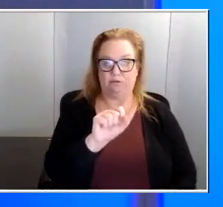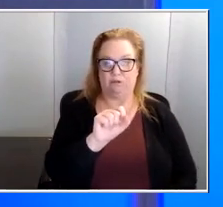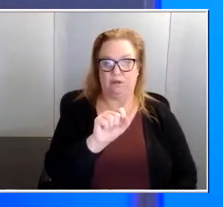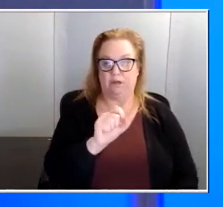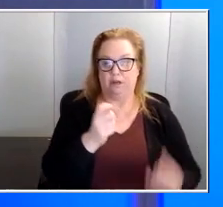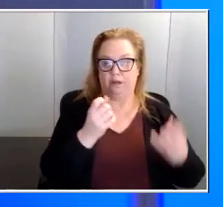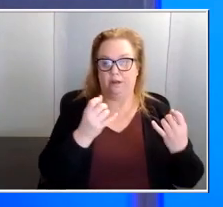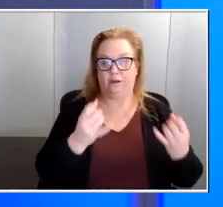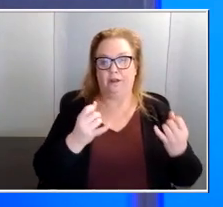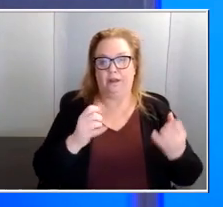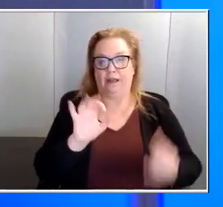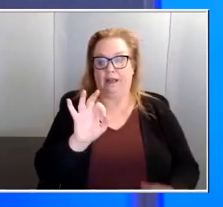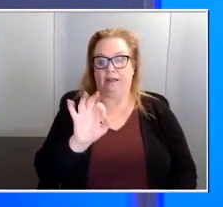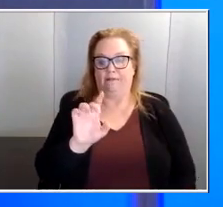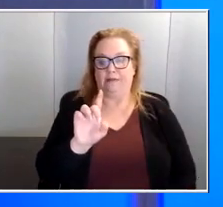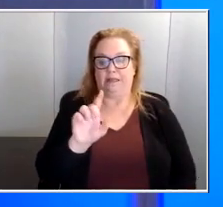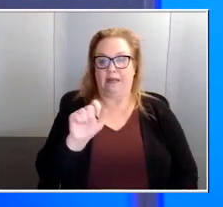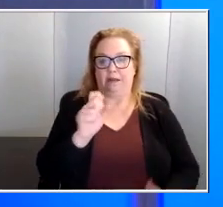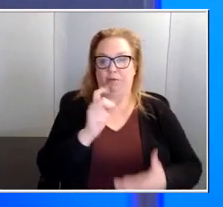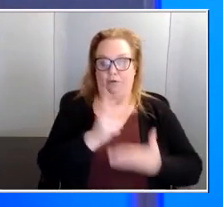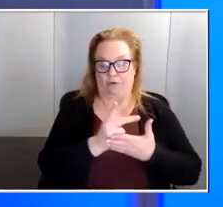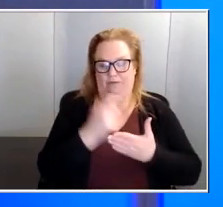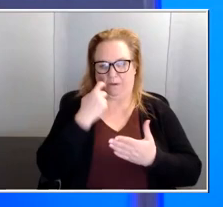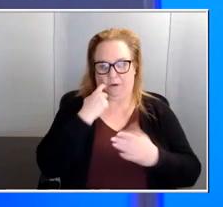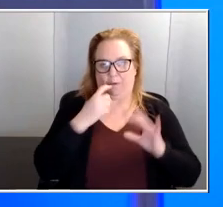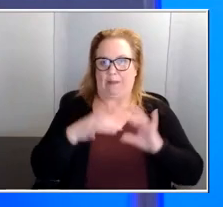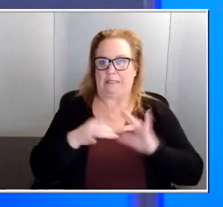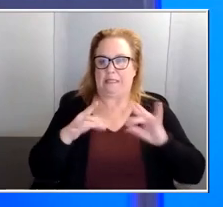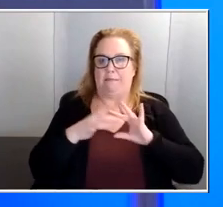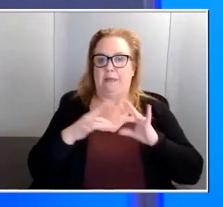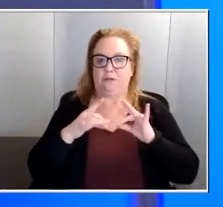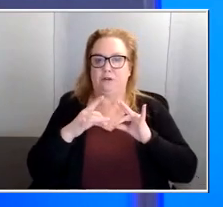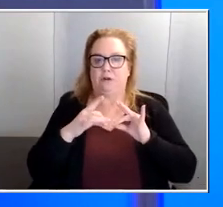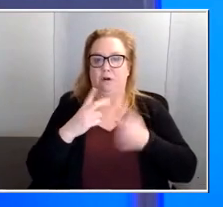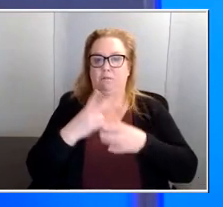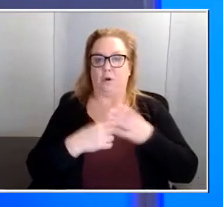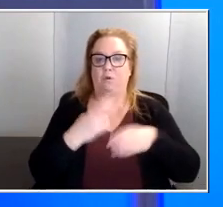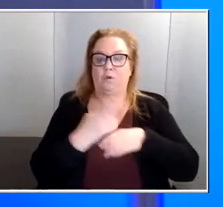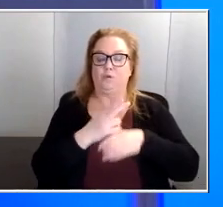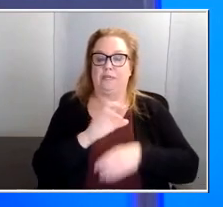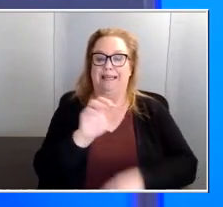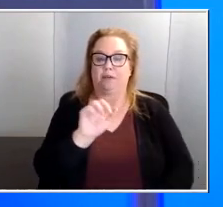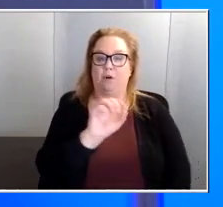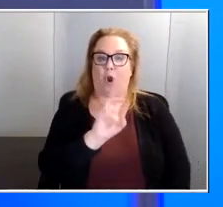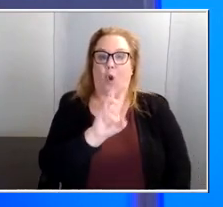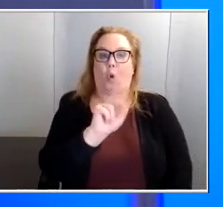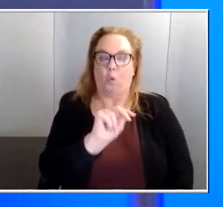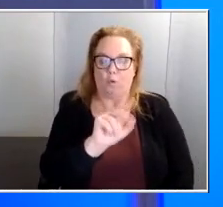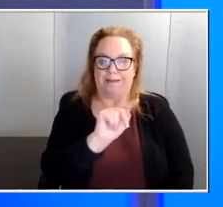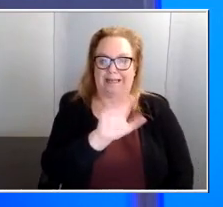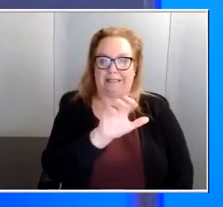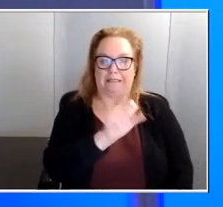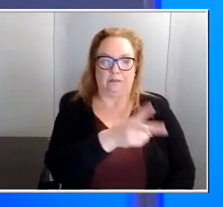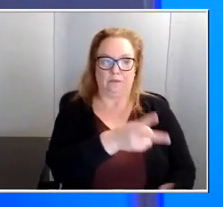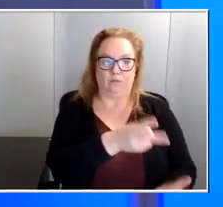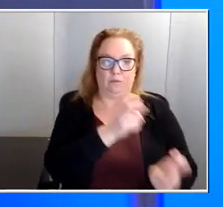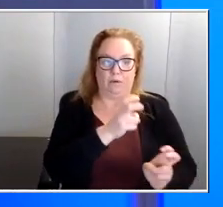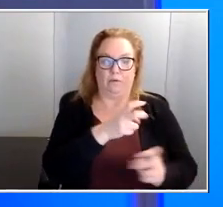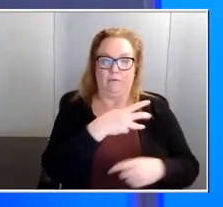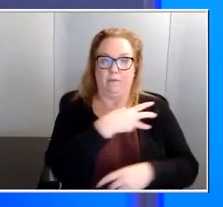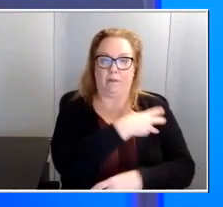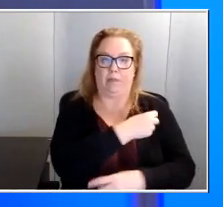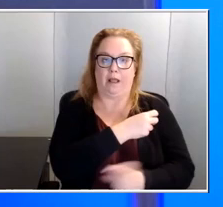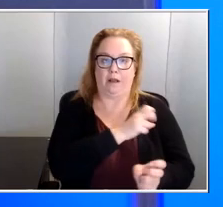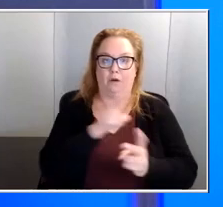constructs FDA approved that Dr. Abdullah was speaking to are both using the patient's own T cells, taking them out of their blood, taking them to the